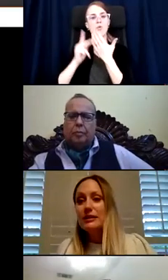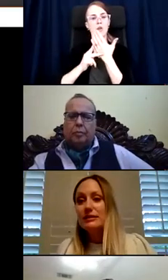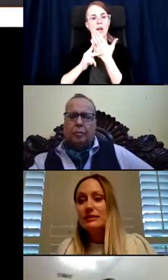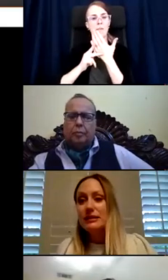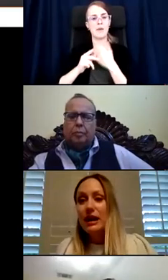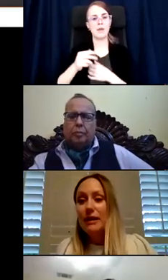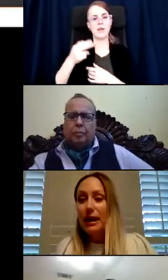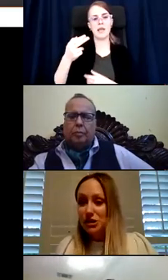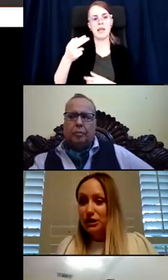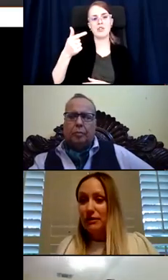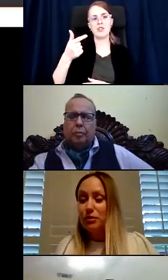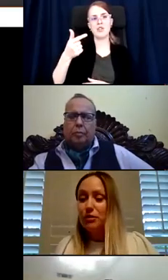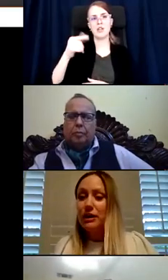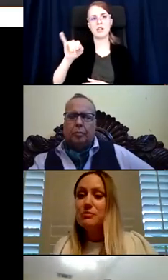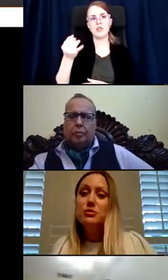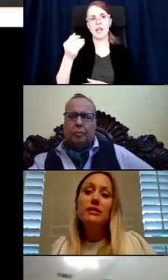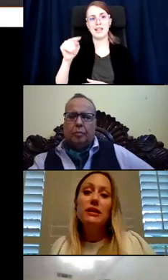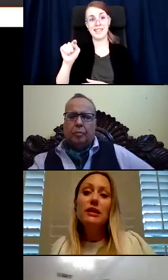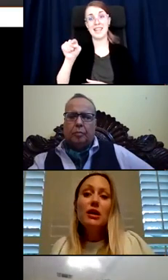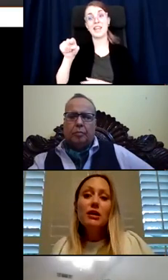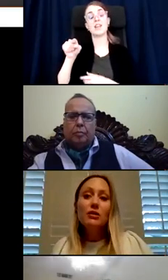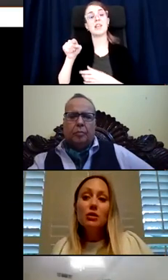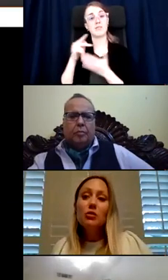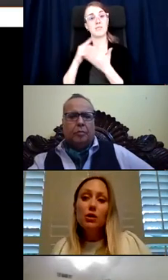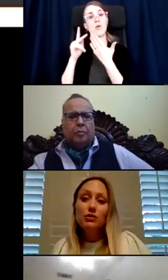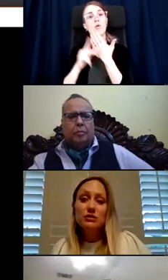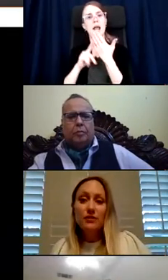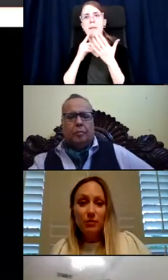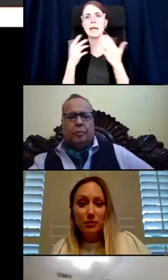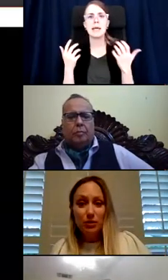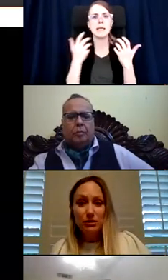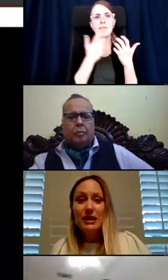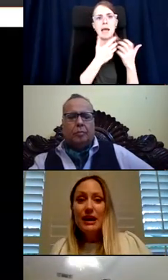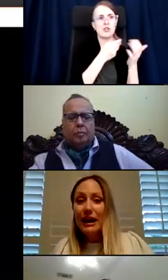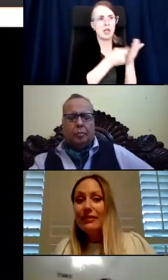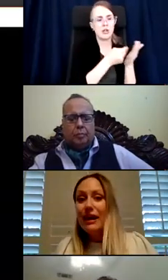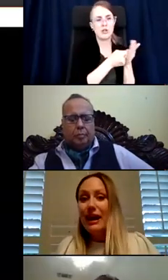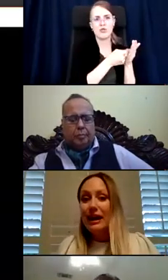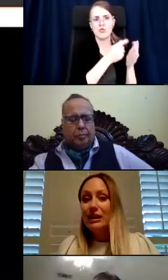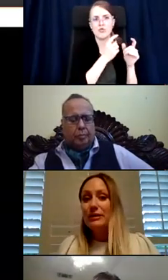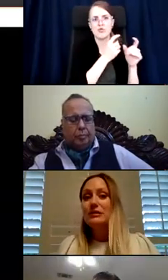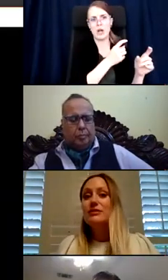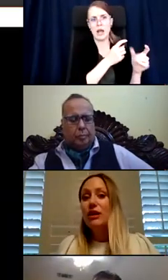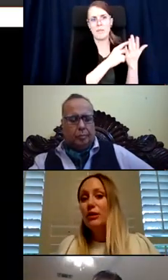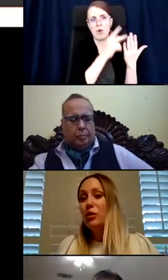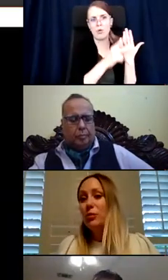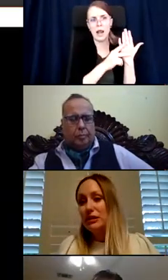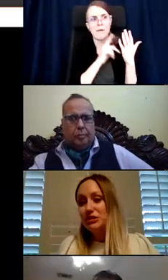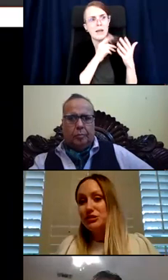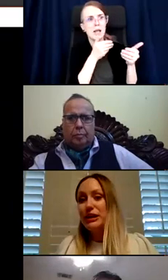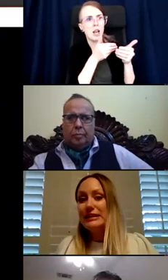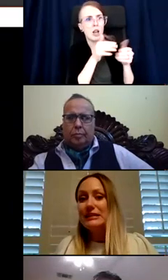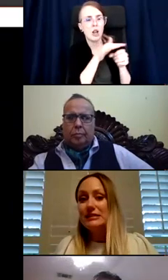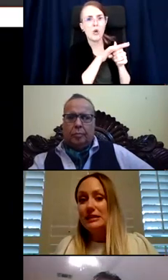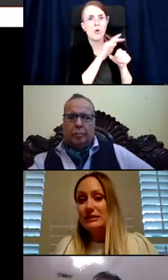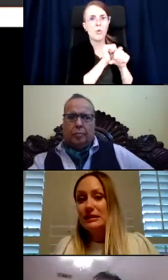program is a matching grant program between the local workforce development boards and the economic development